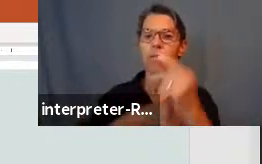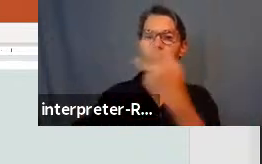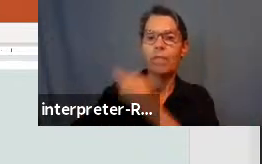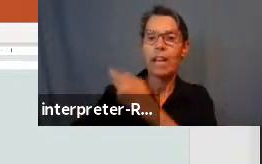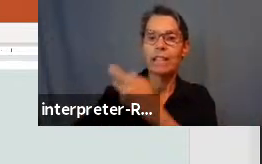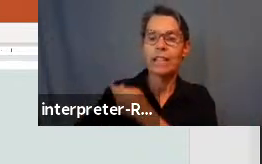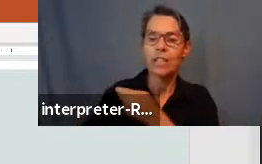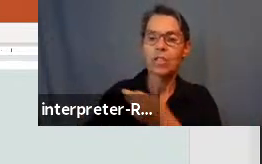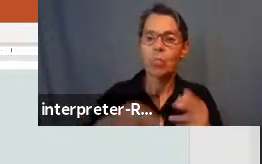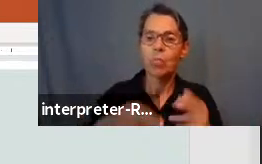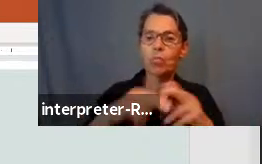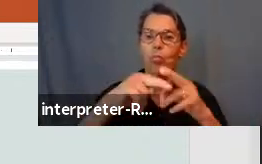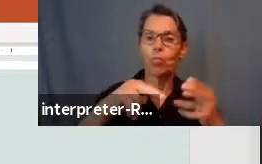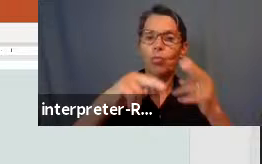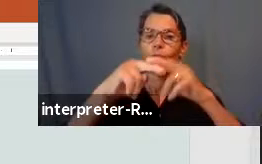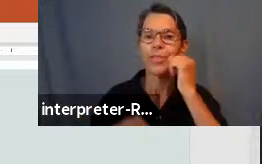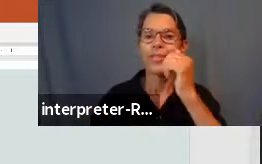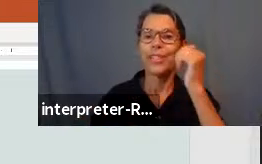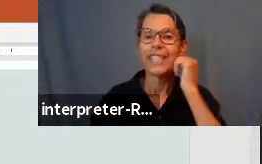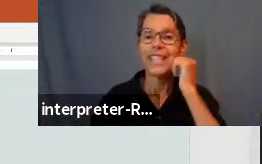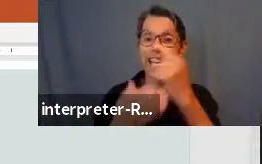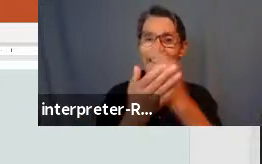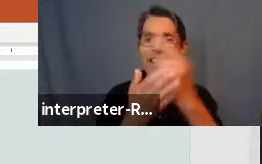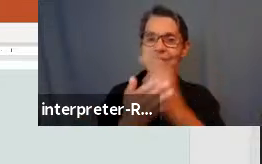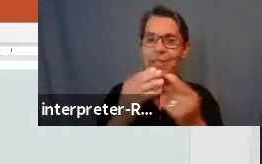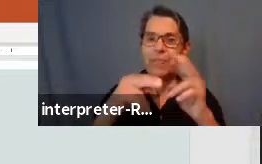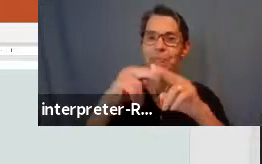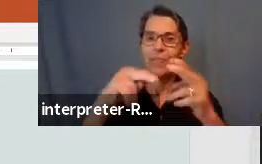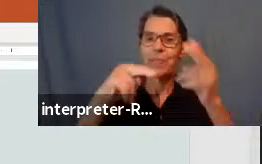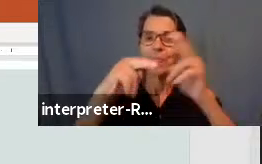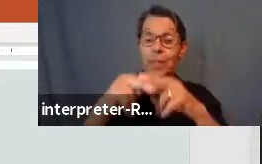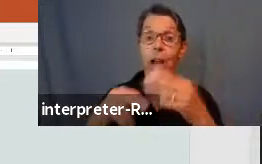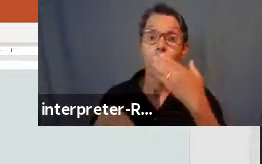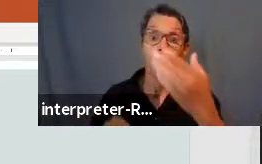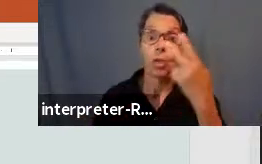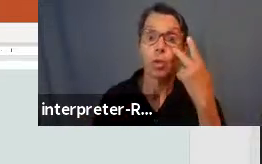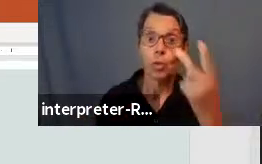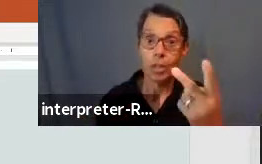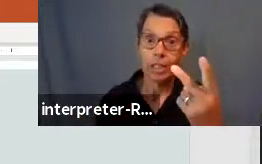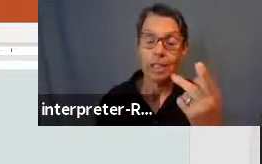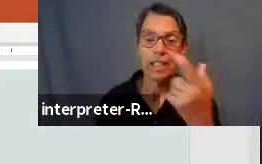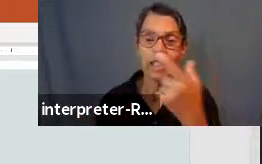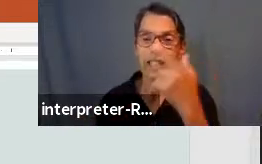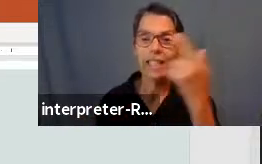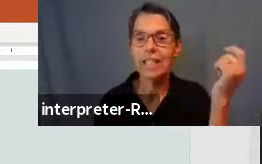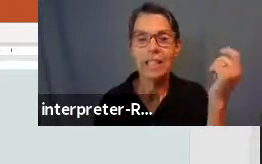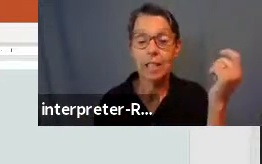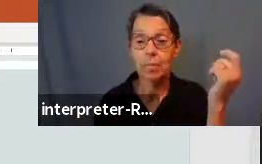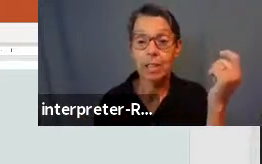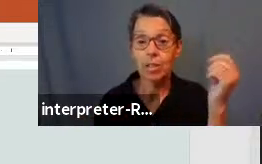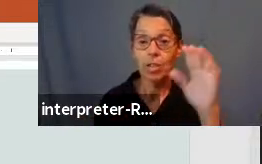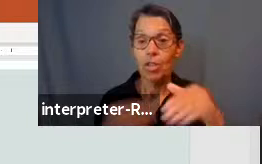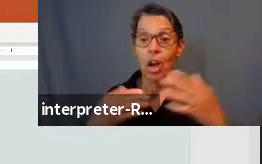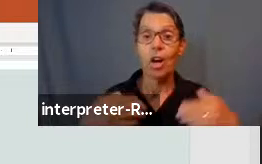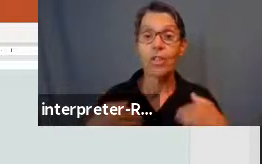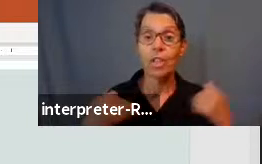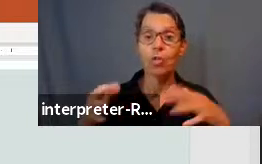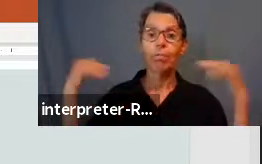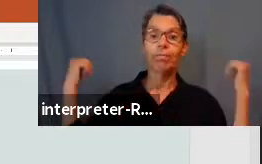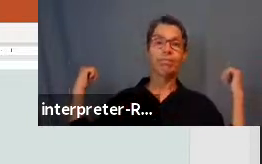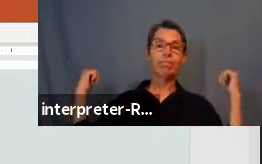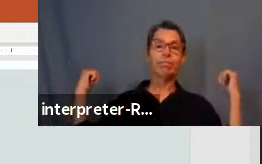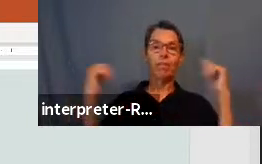daily and weekly. And so that's really good to see again, because they had obviously dropped off everywhere there for a while.